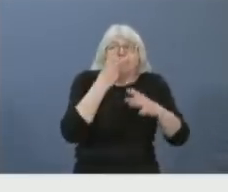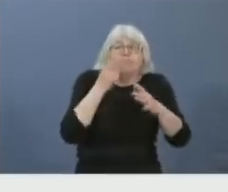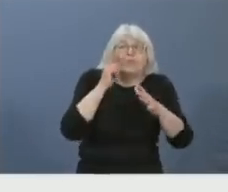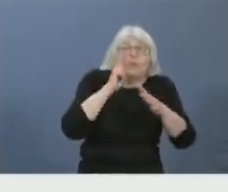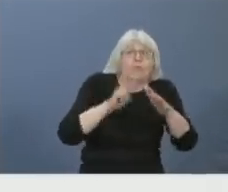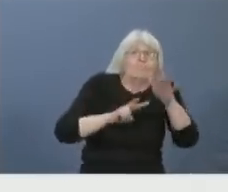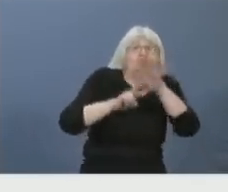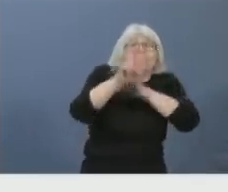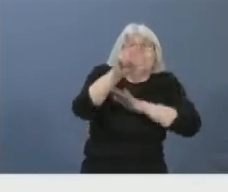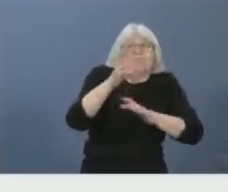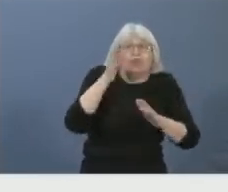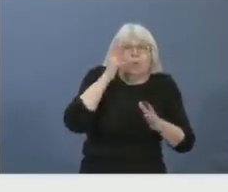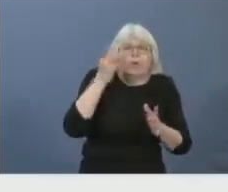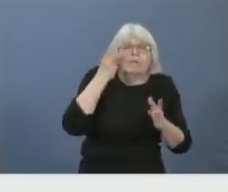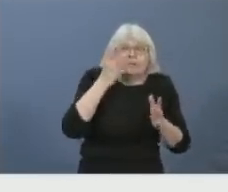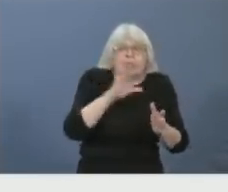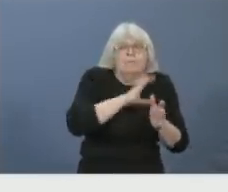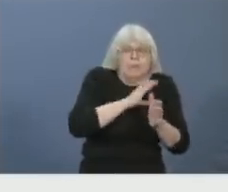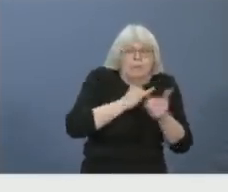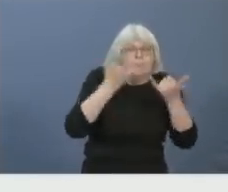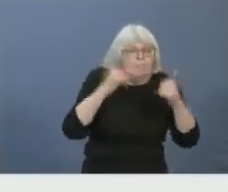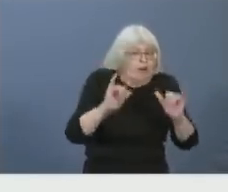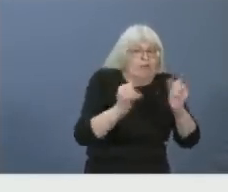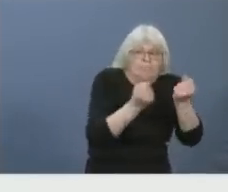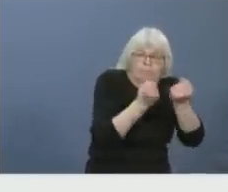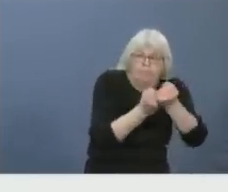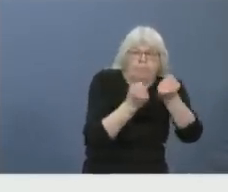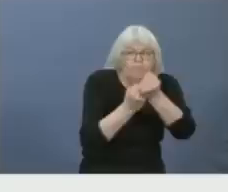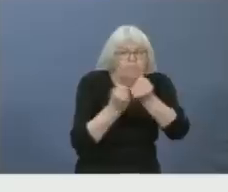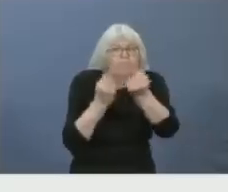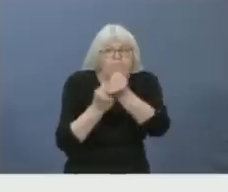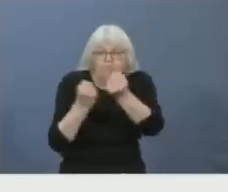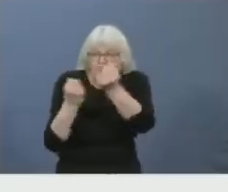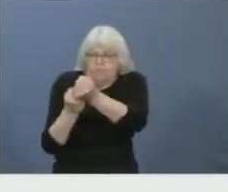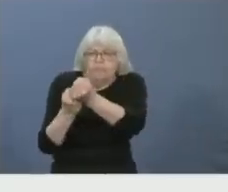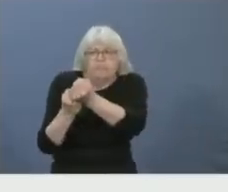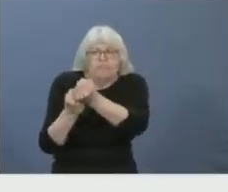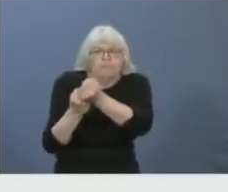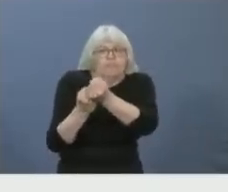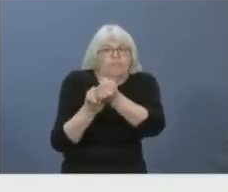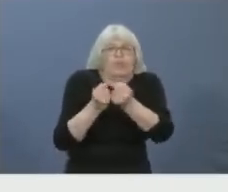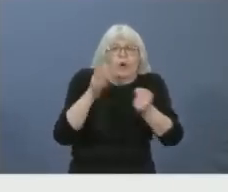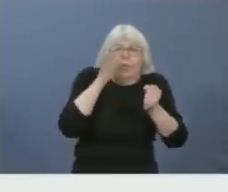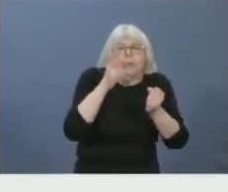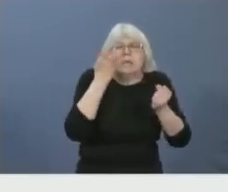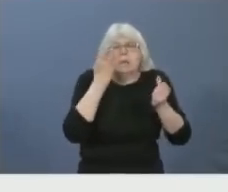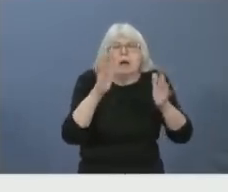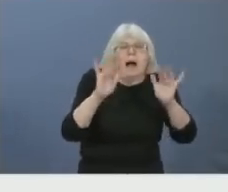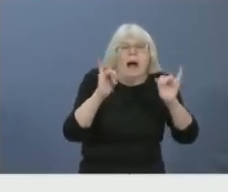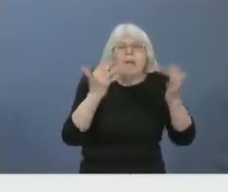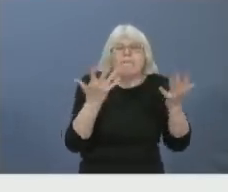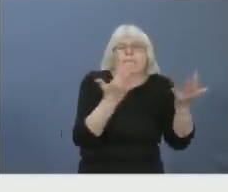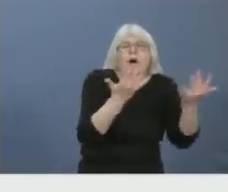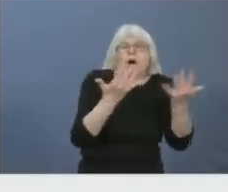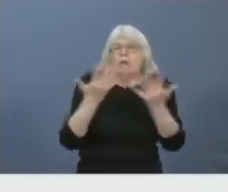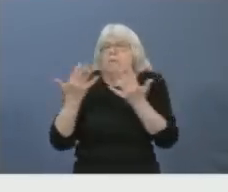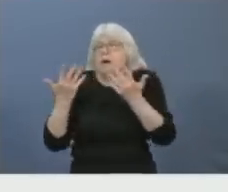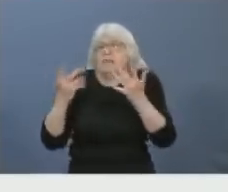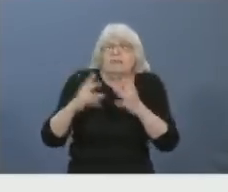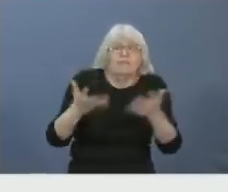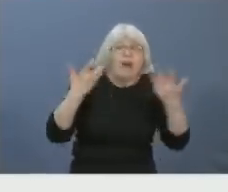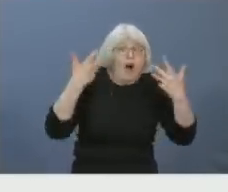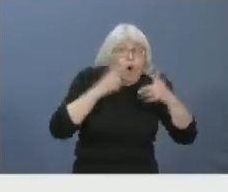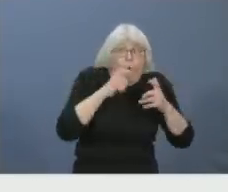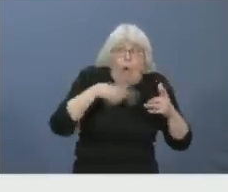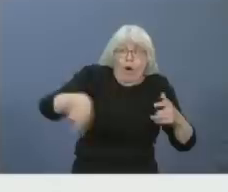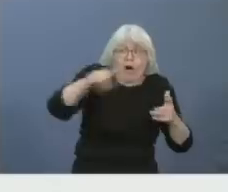will continue to support the ongoing response to the wildfires across the province. For those Nova Scotians who've been evacuated, our thoughts and